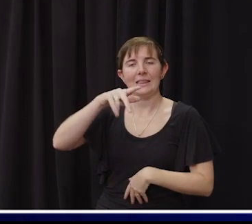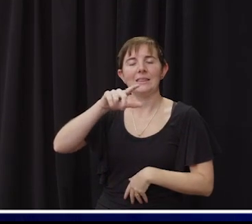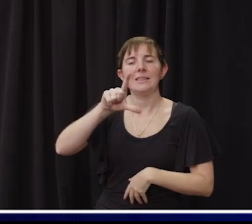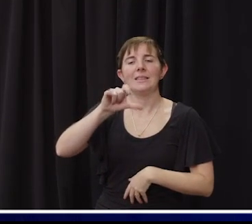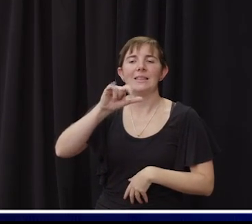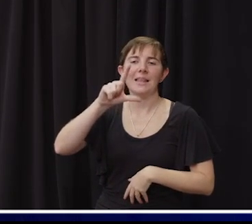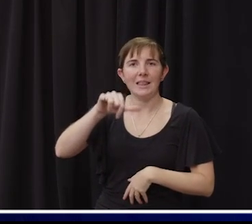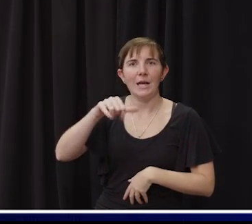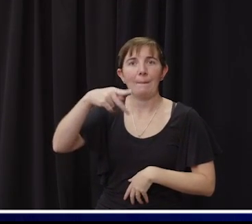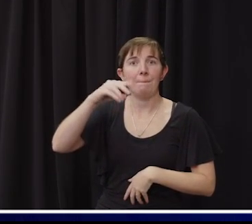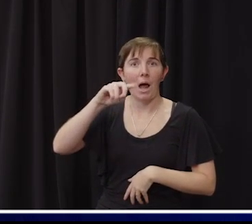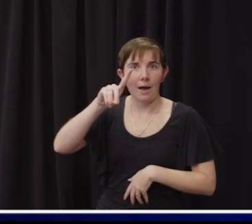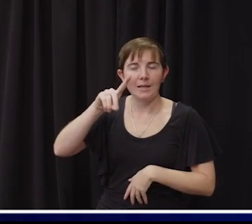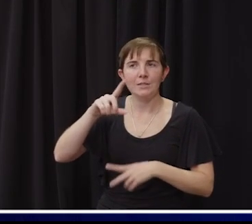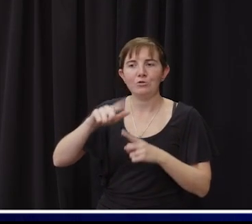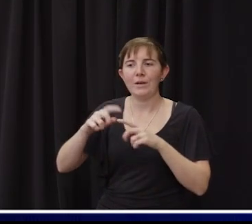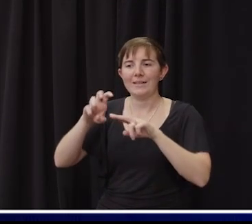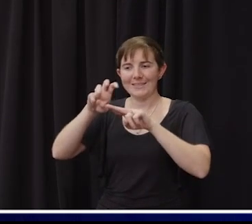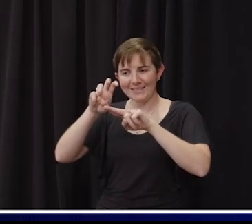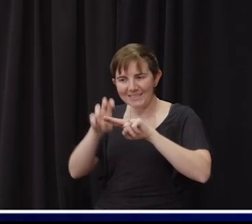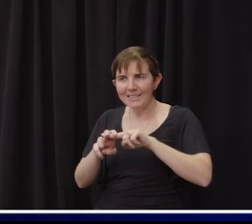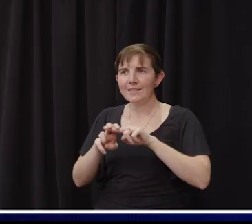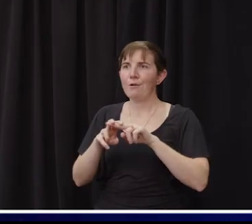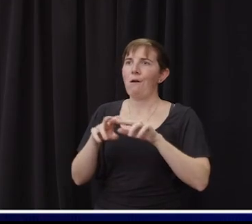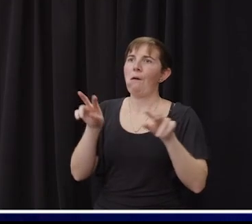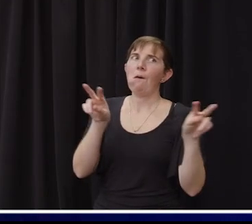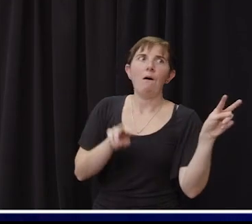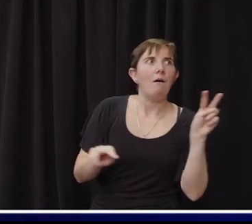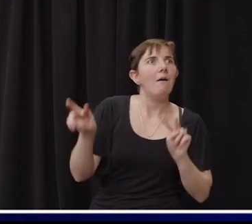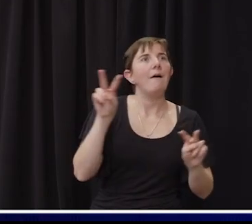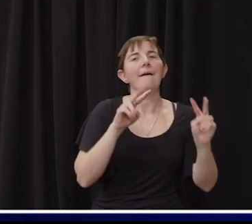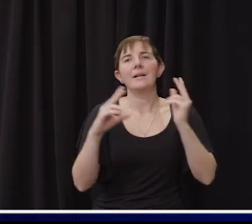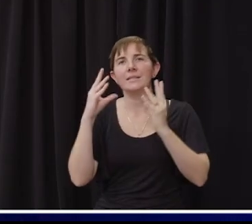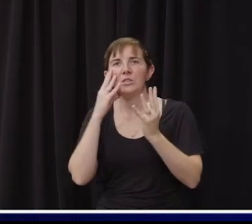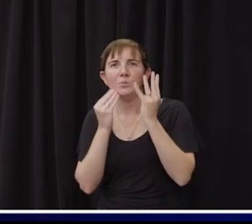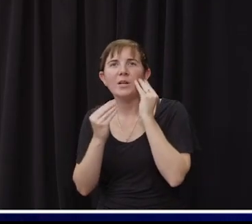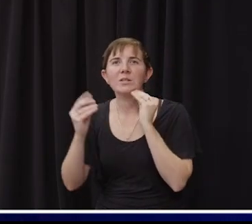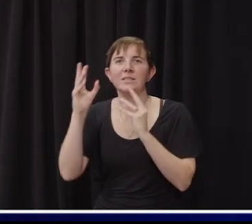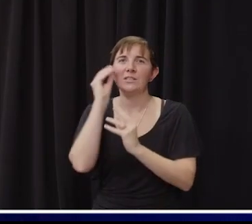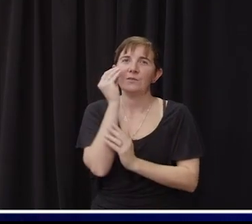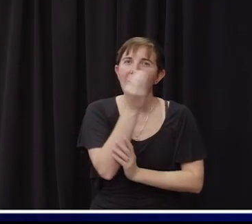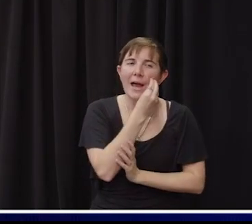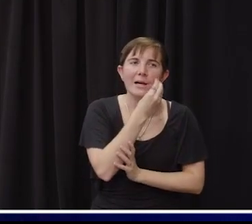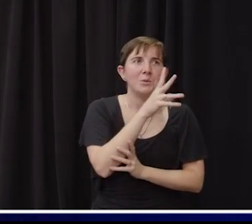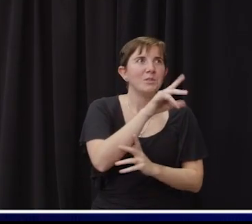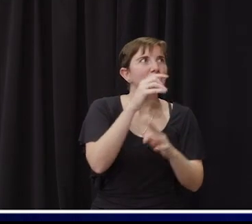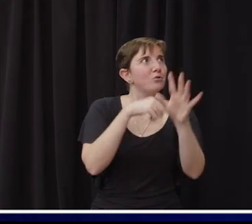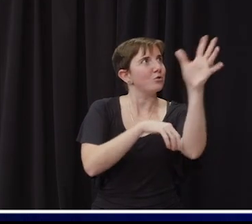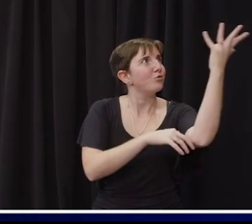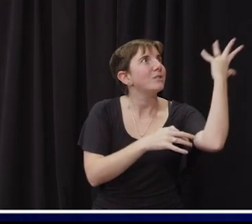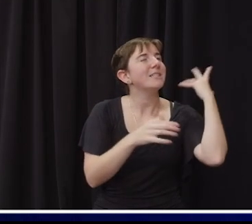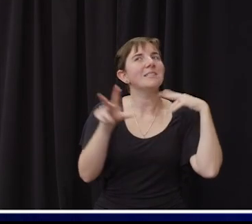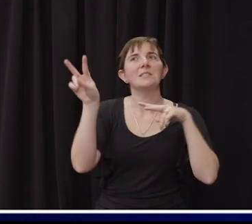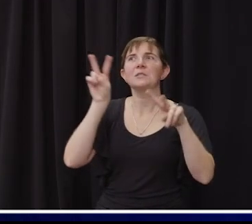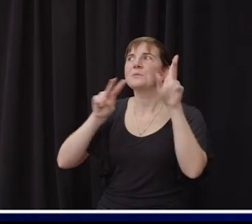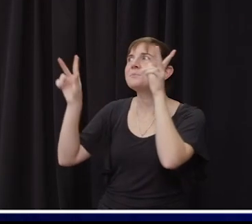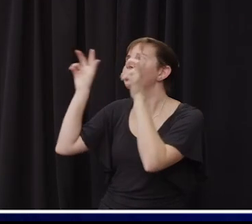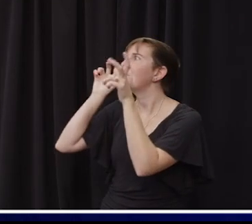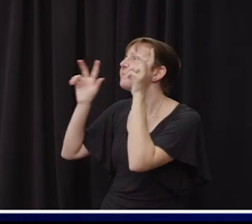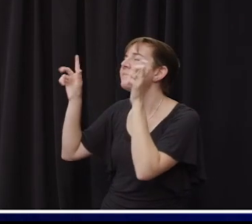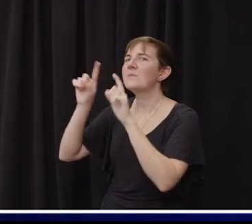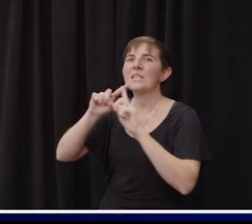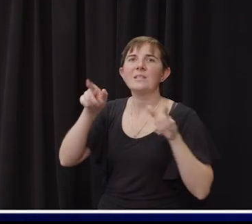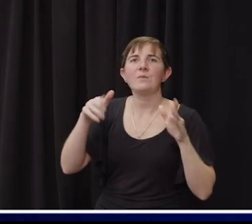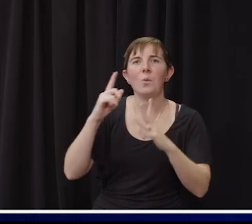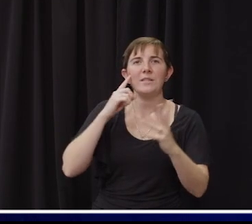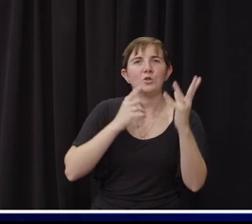spaces to sit and experience the landscape, the flowers, the trees, different ways to experience